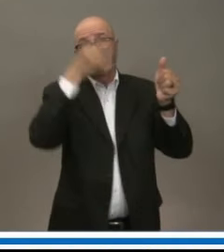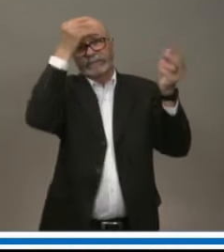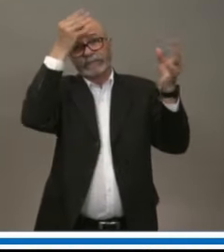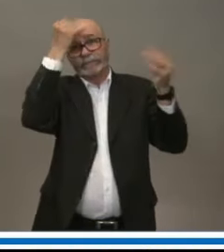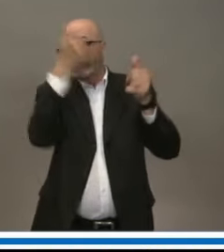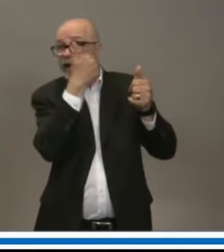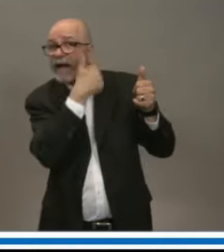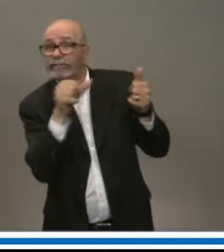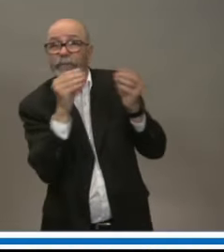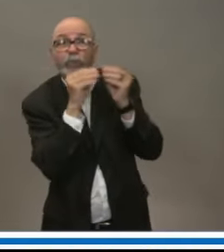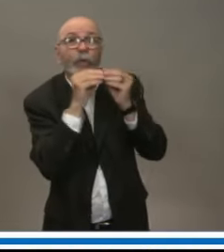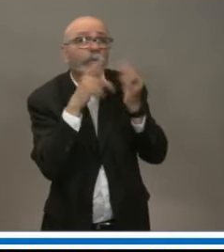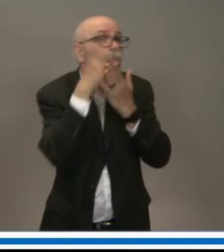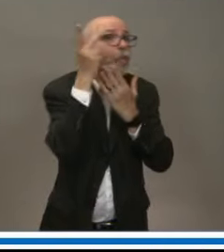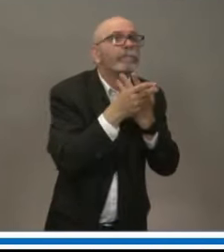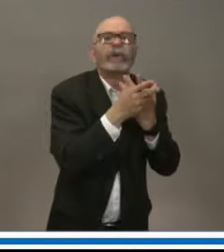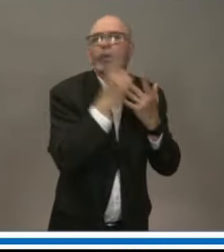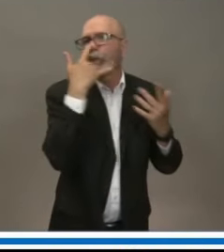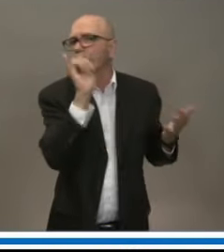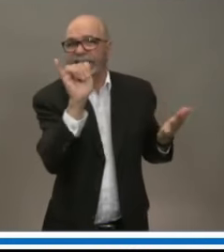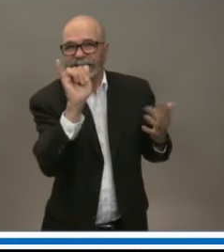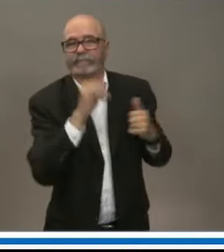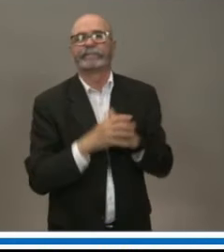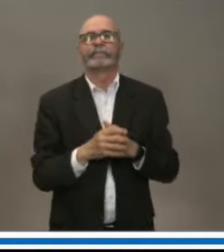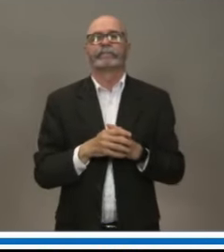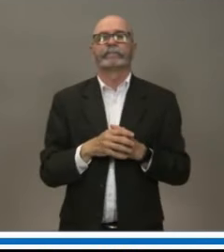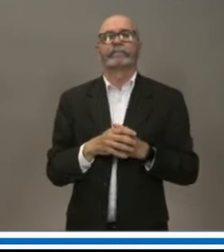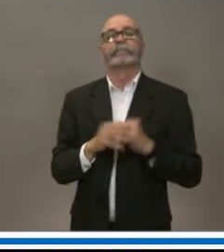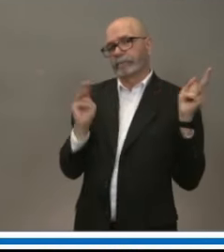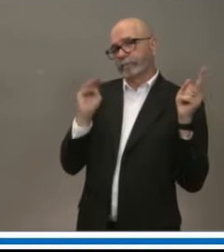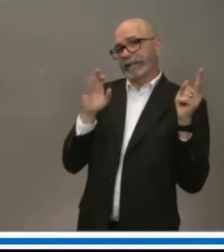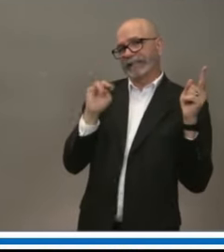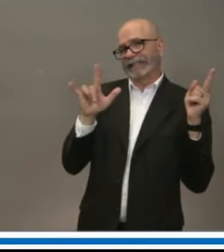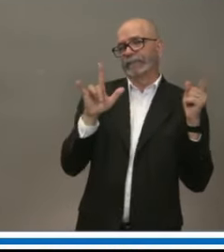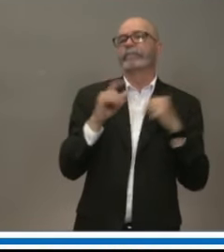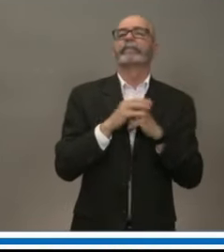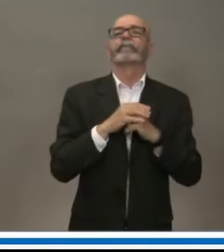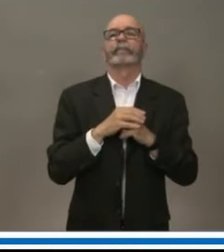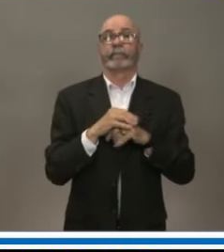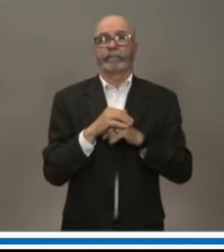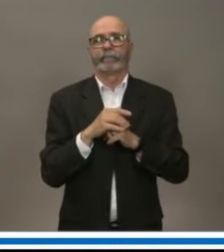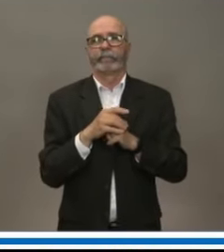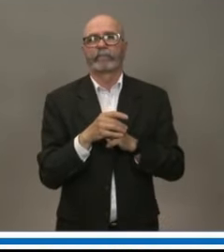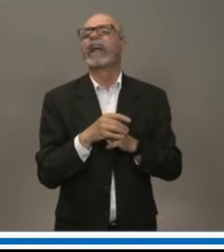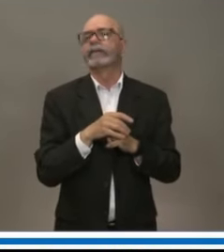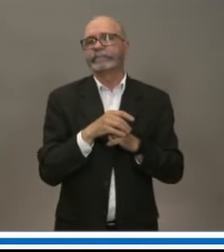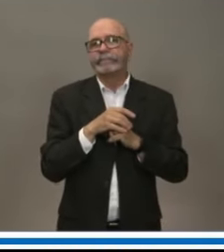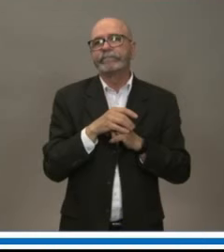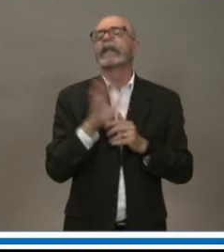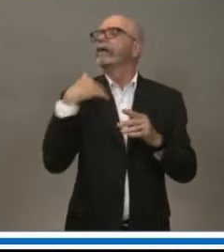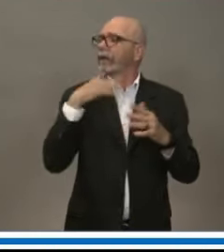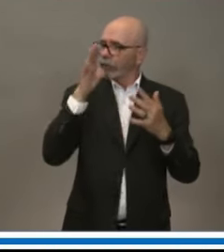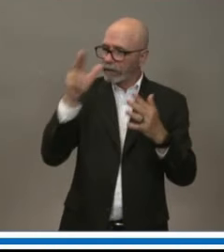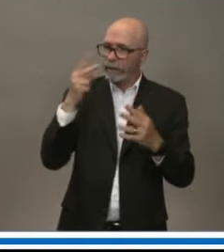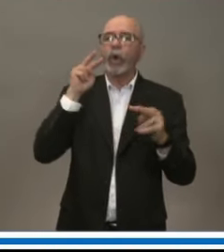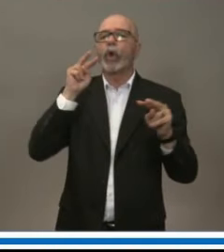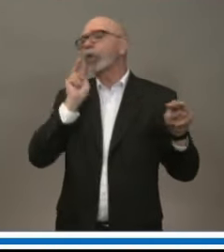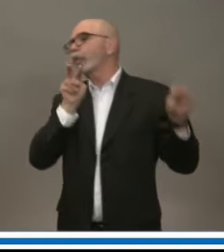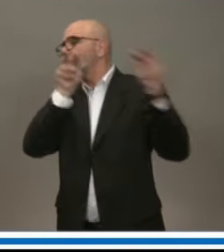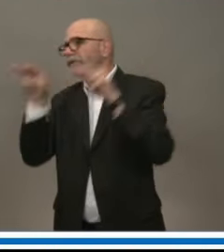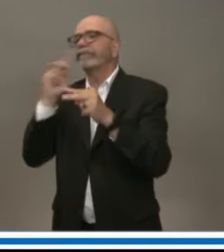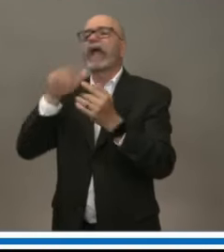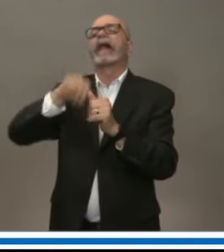coming? We're obviously looking at some potential programs. There's some, we're looking at